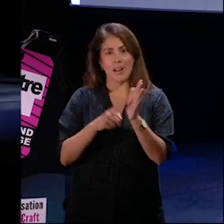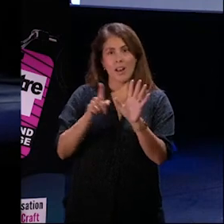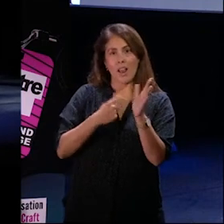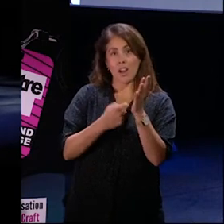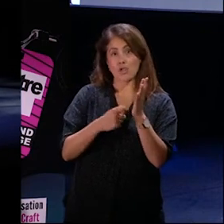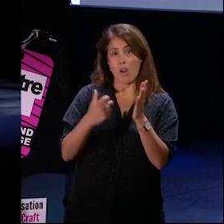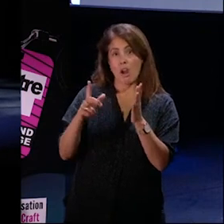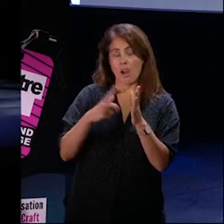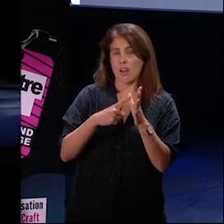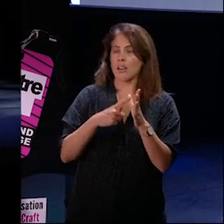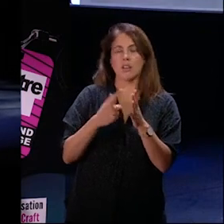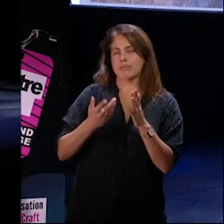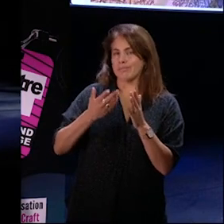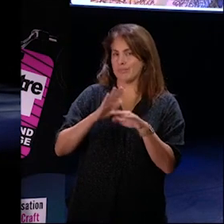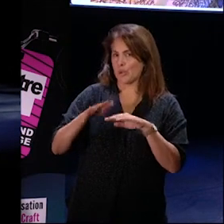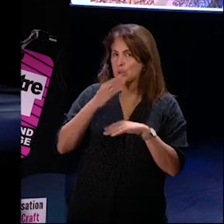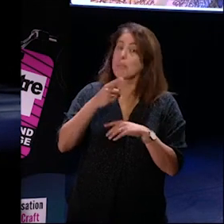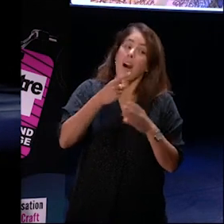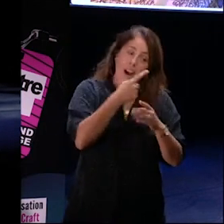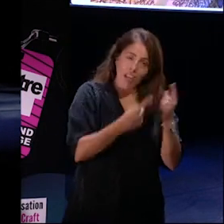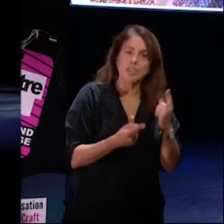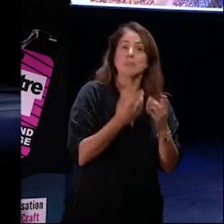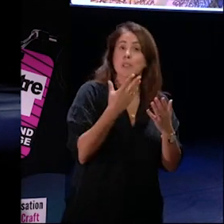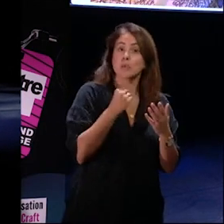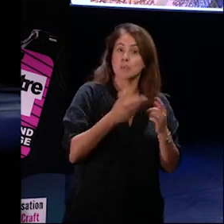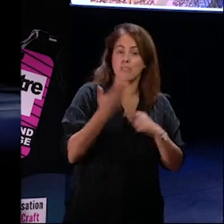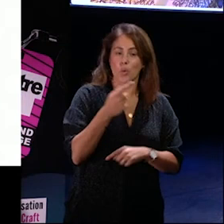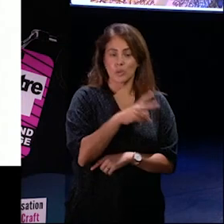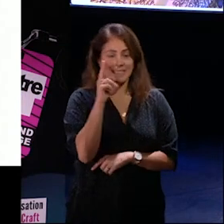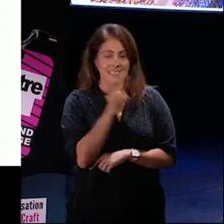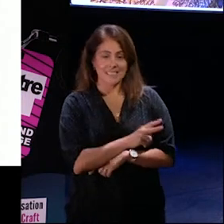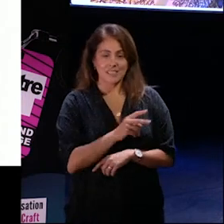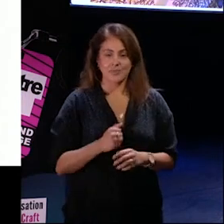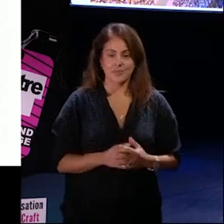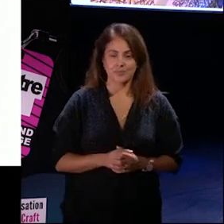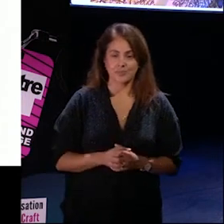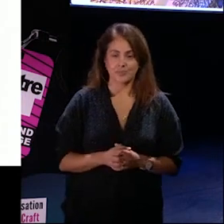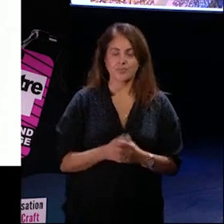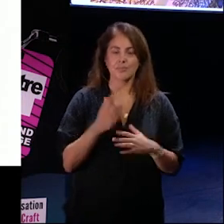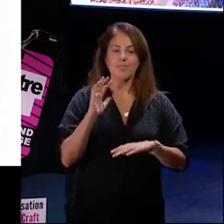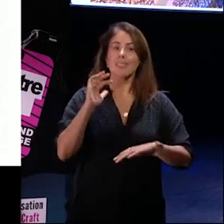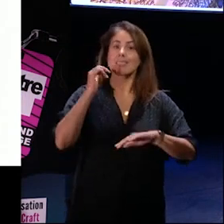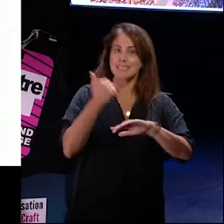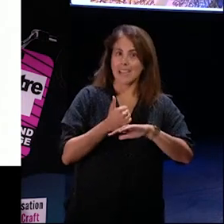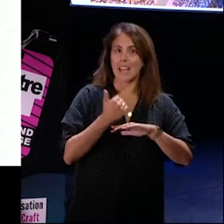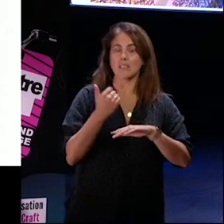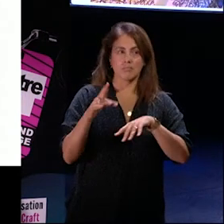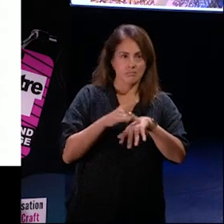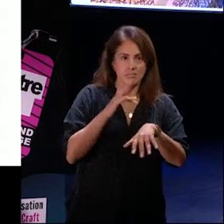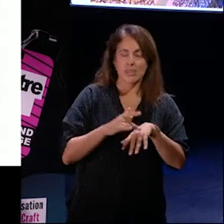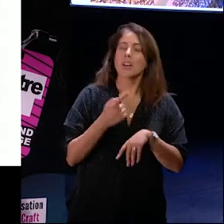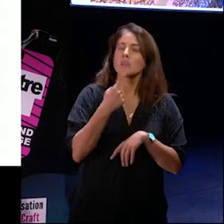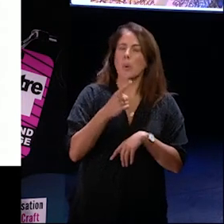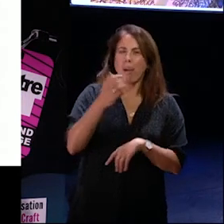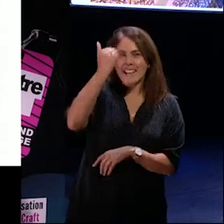previous life. Maybe. Yeah, there we go. Here's some show pictures of it. And the set and the show continue to be performed by Told by an